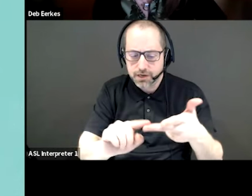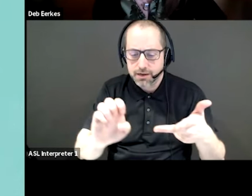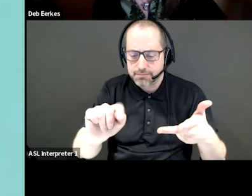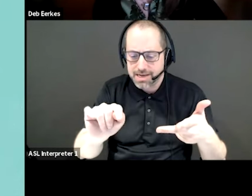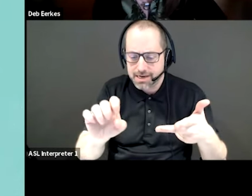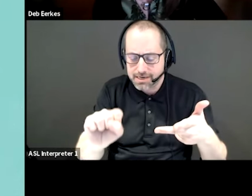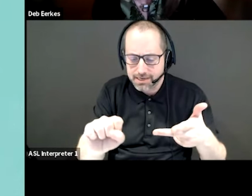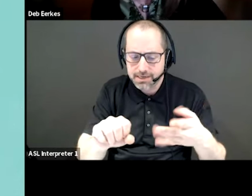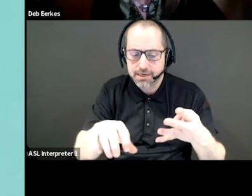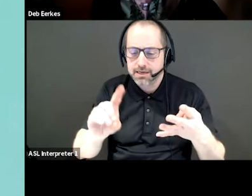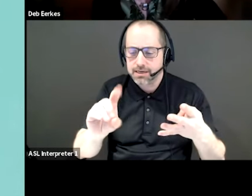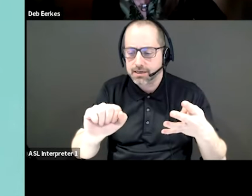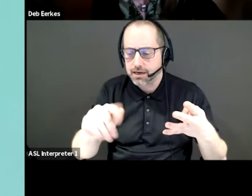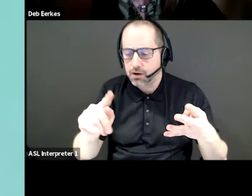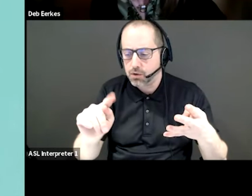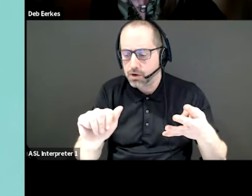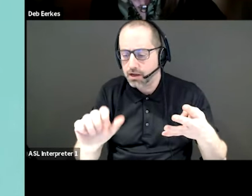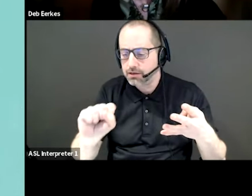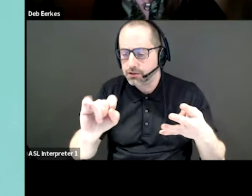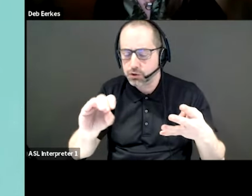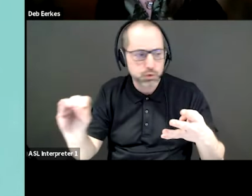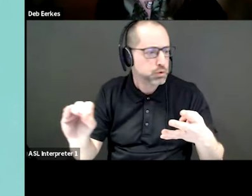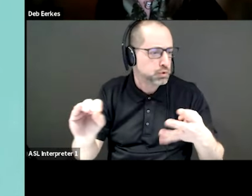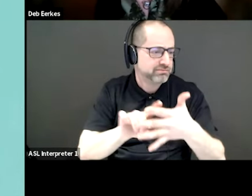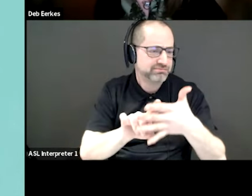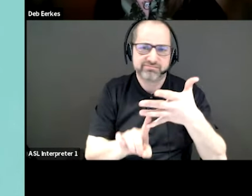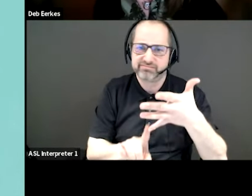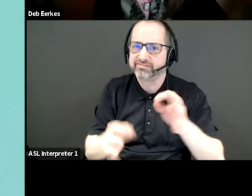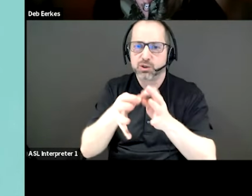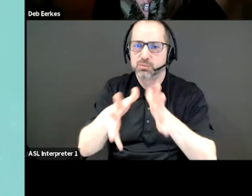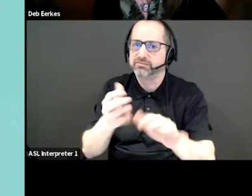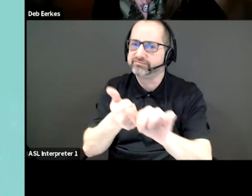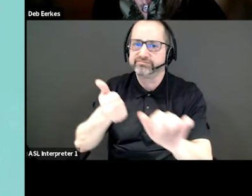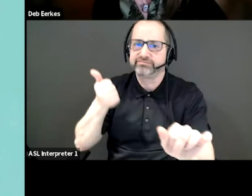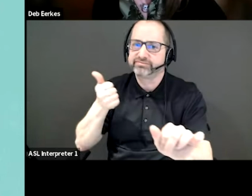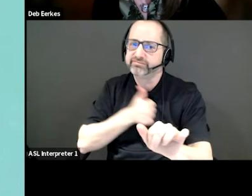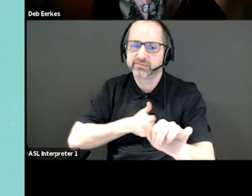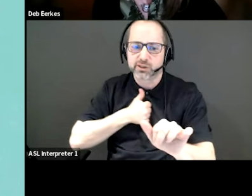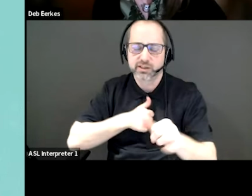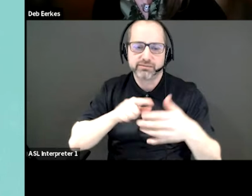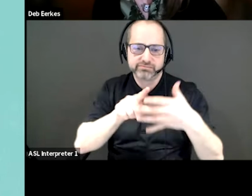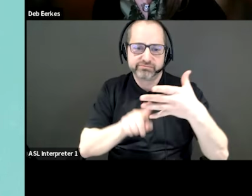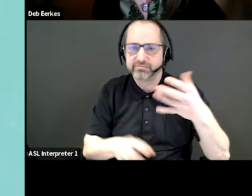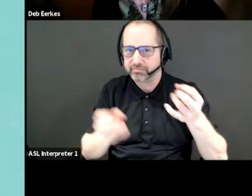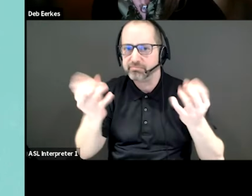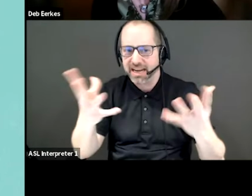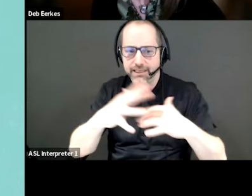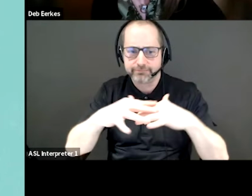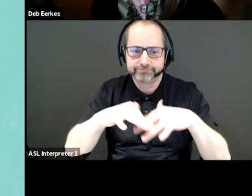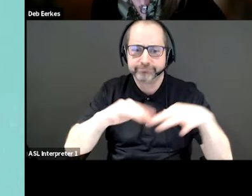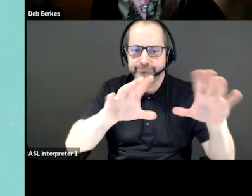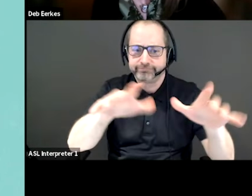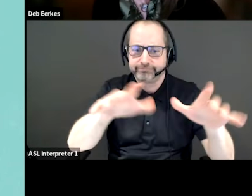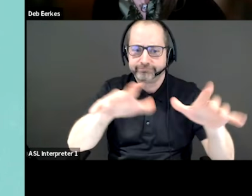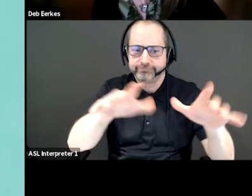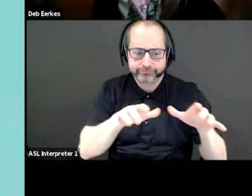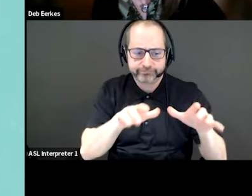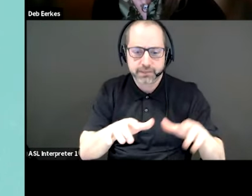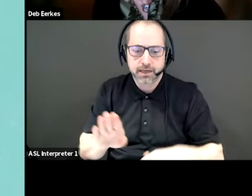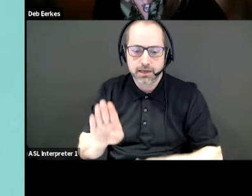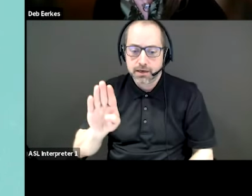Ojibwe, Salto, Anishinaabe, and Inuit peoples, and many others. So Brittany DaCosta and I, along with Zanab Jaffrey,